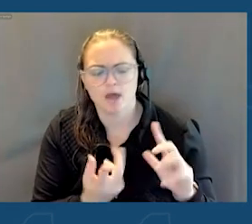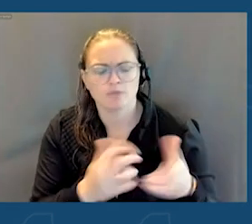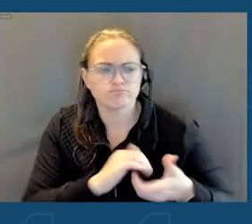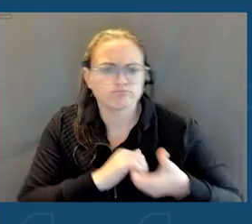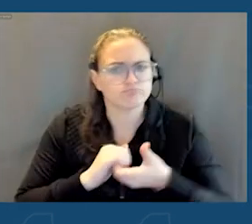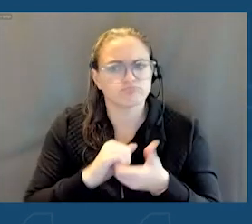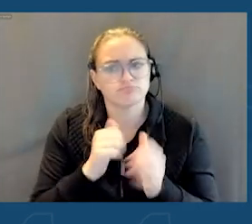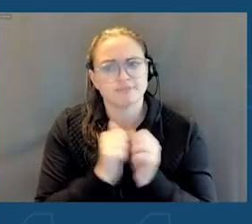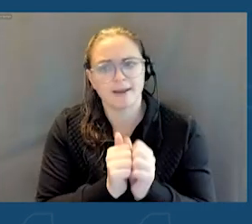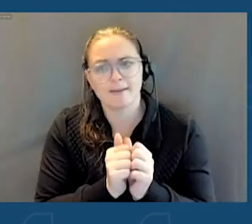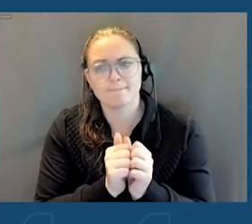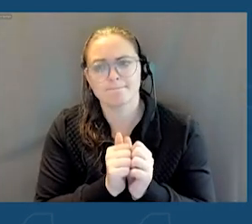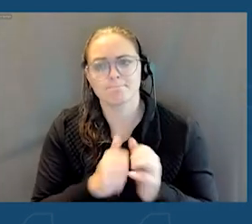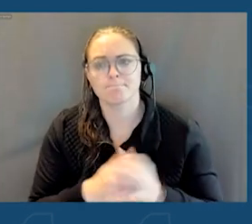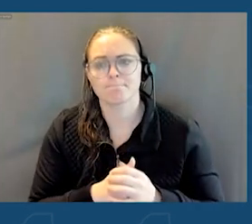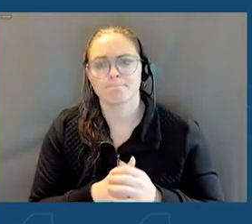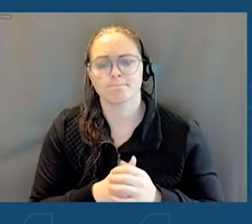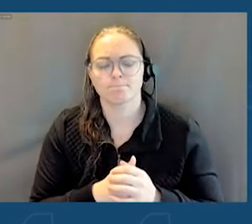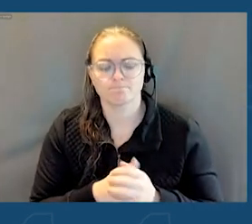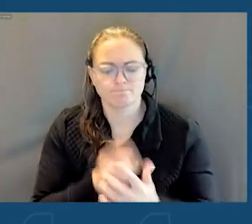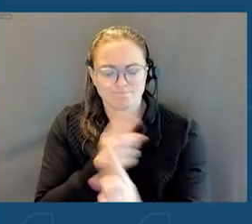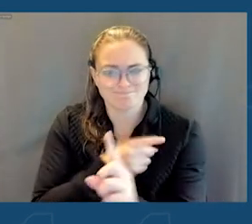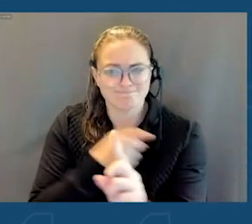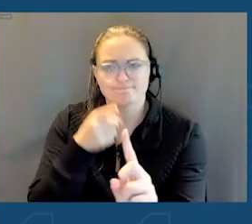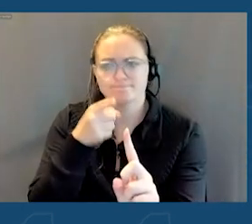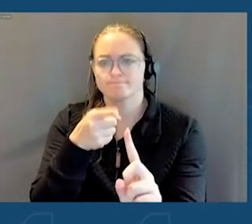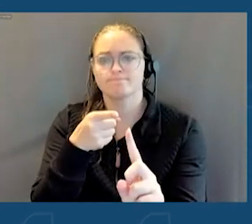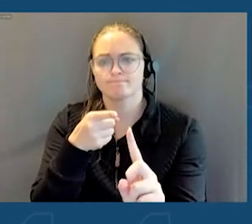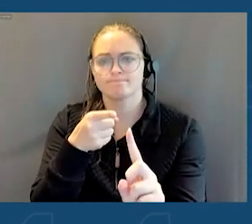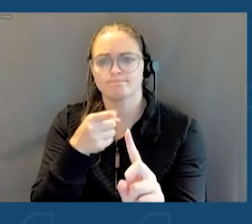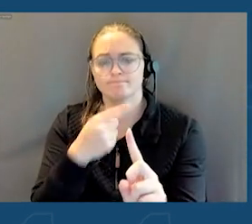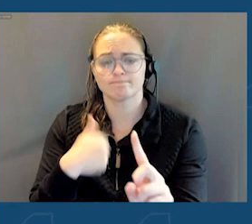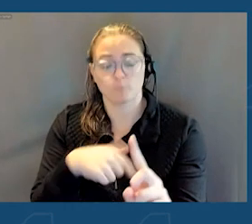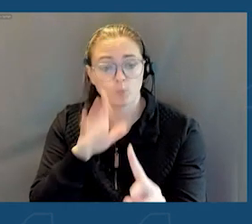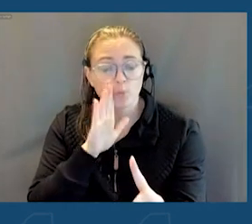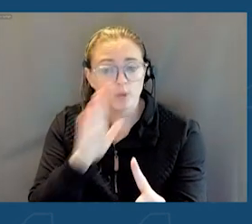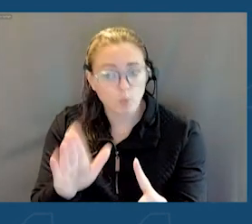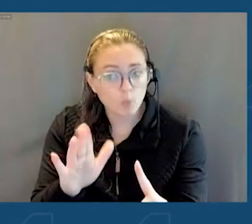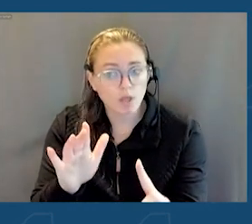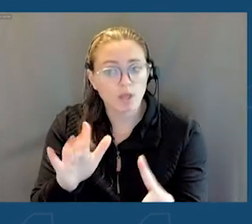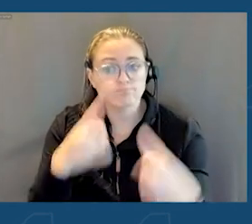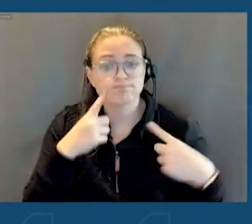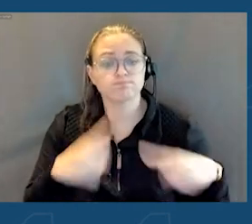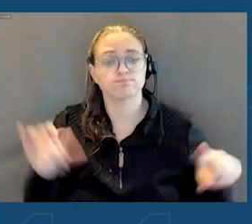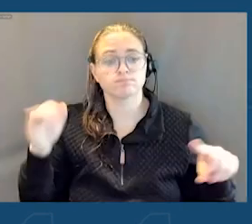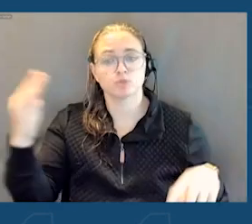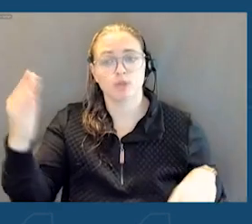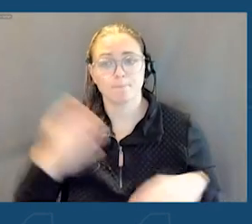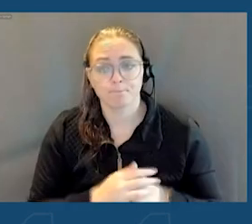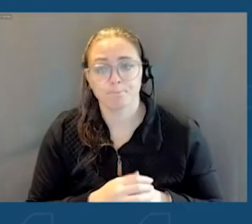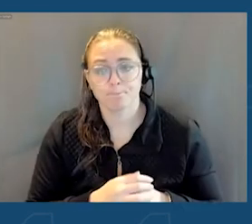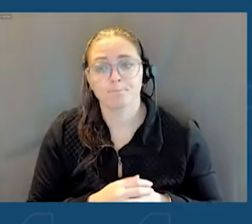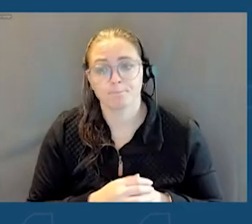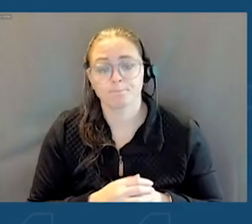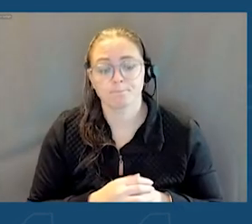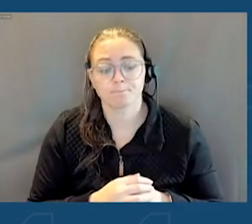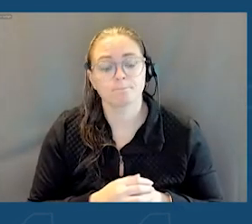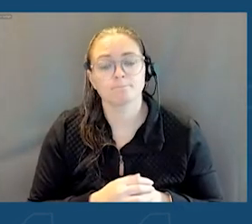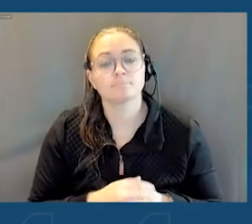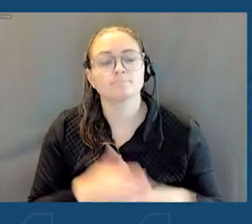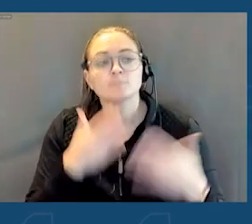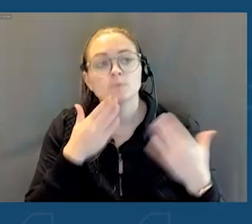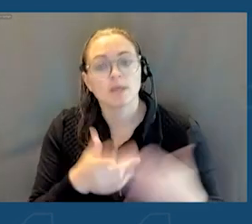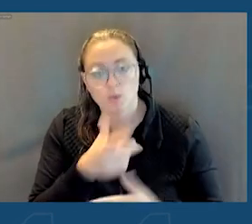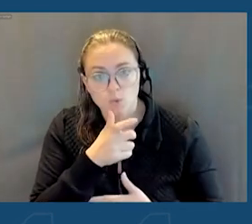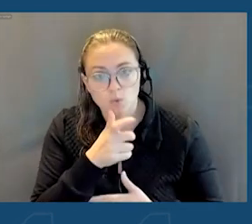today sends a message that we will get the job done. So I want to thank Jana Lieber,